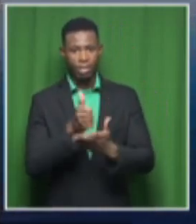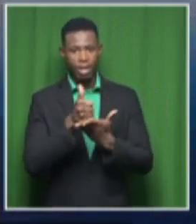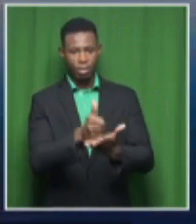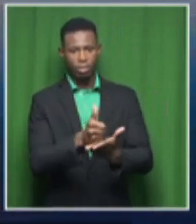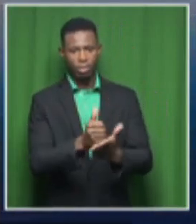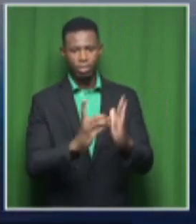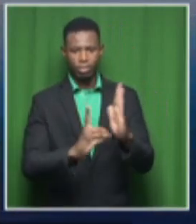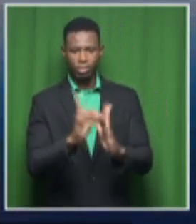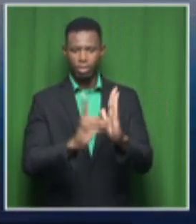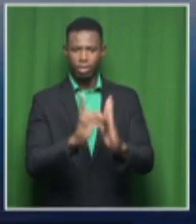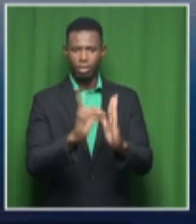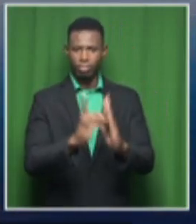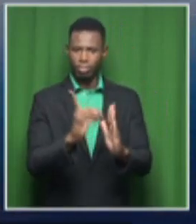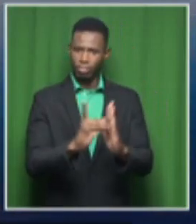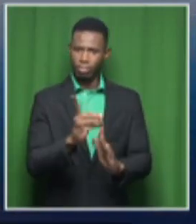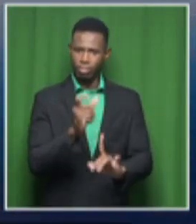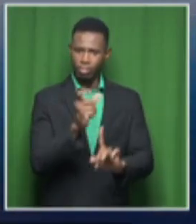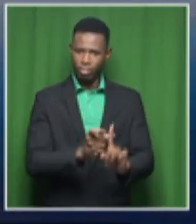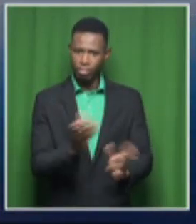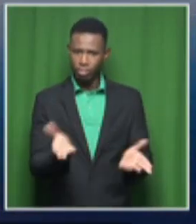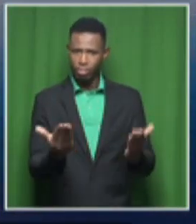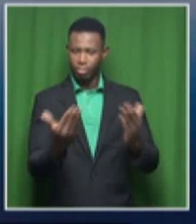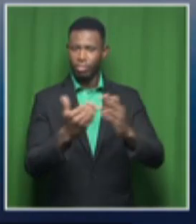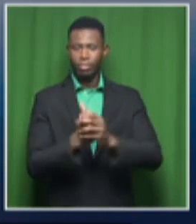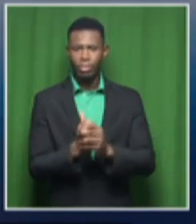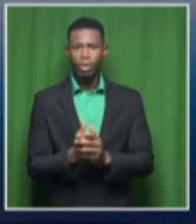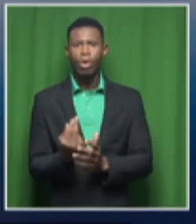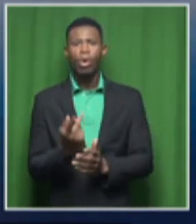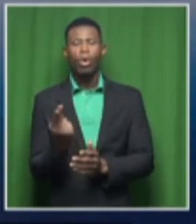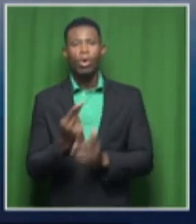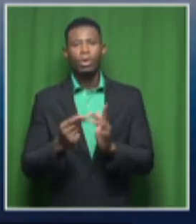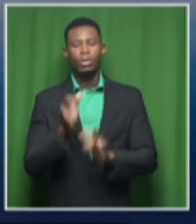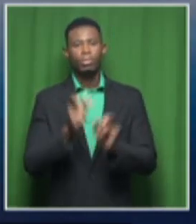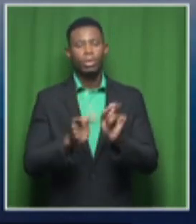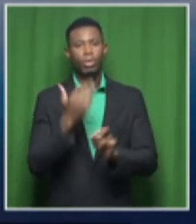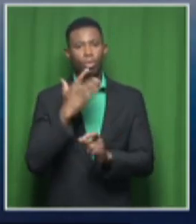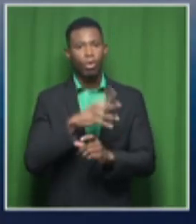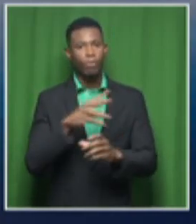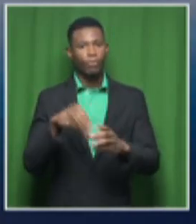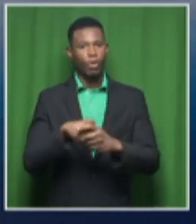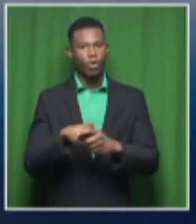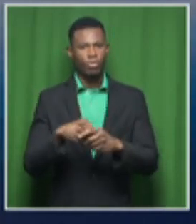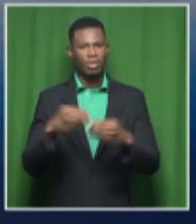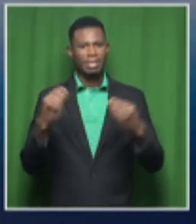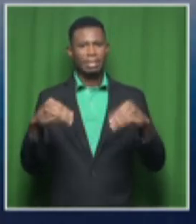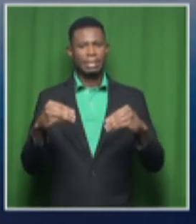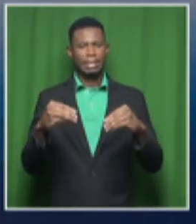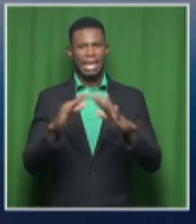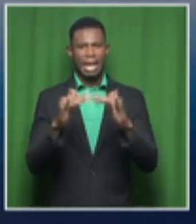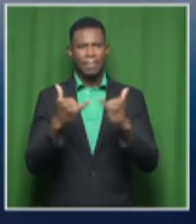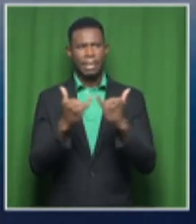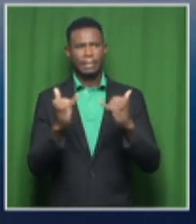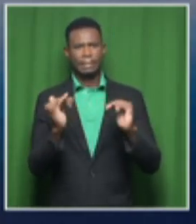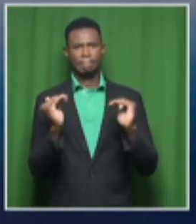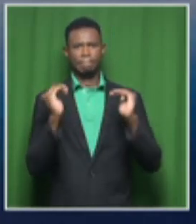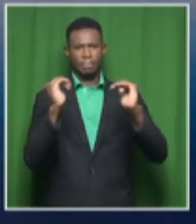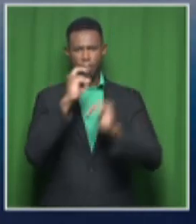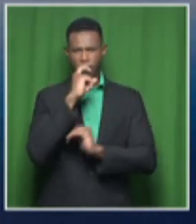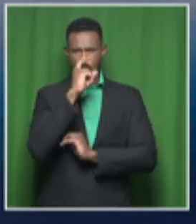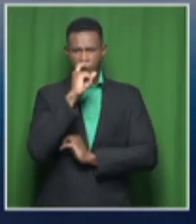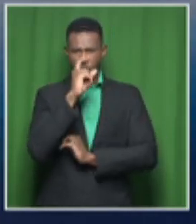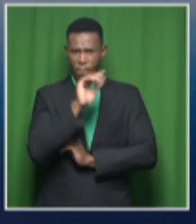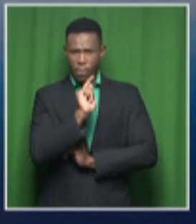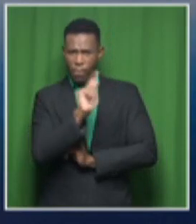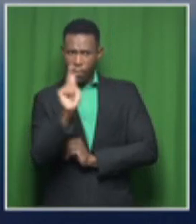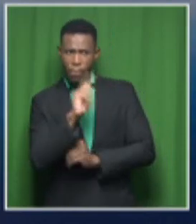that, when you look at what is happening within the corporate space, there are a lot of things that people have to understand. There are a lot of